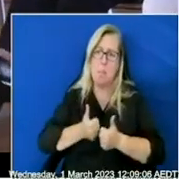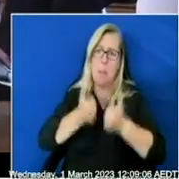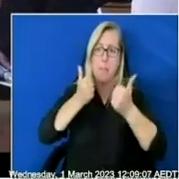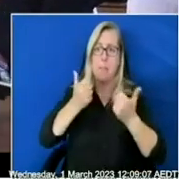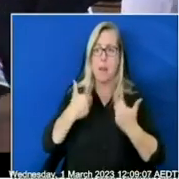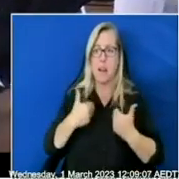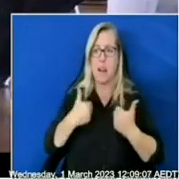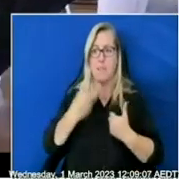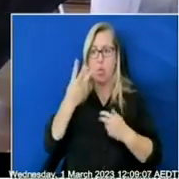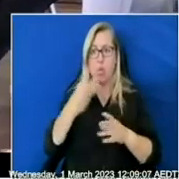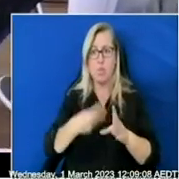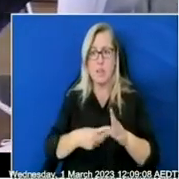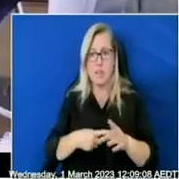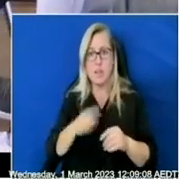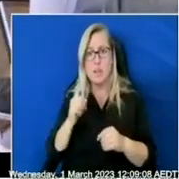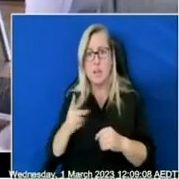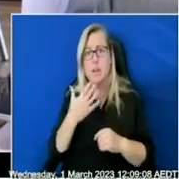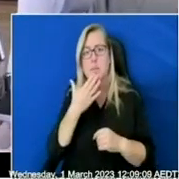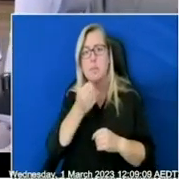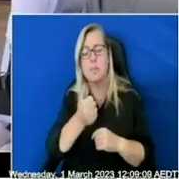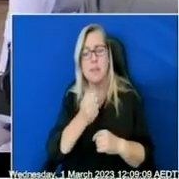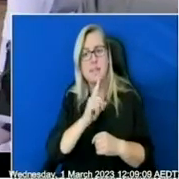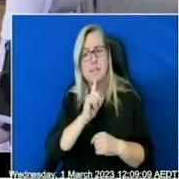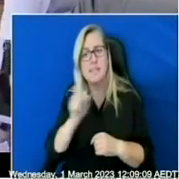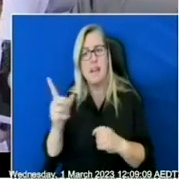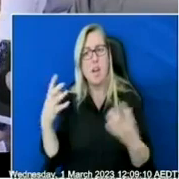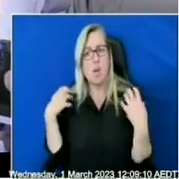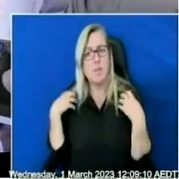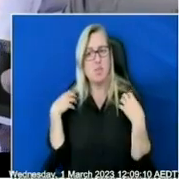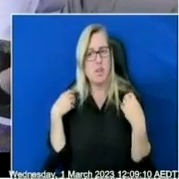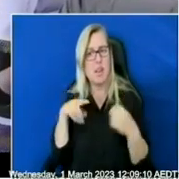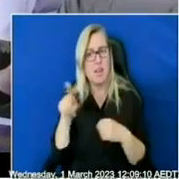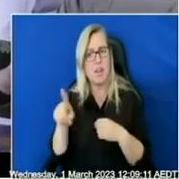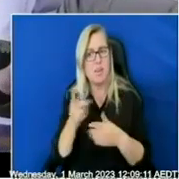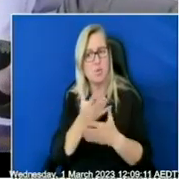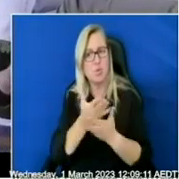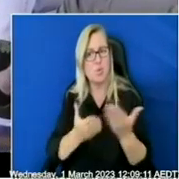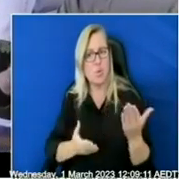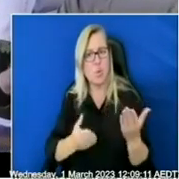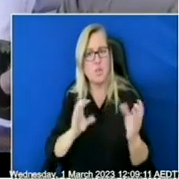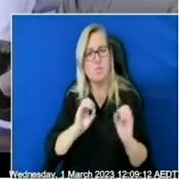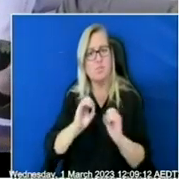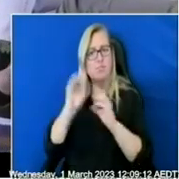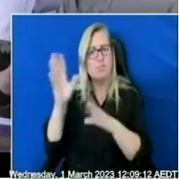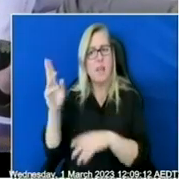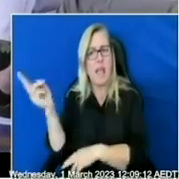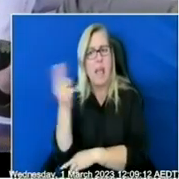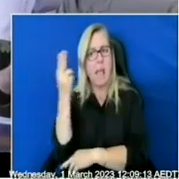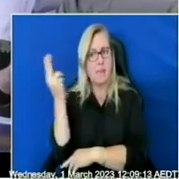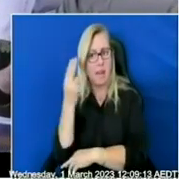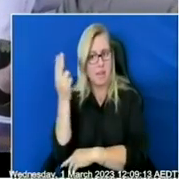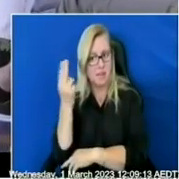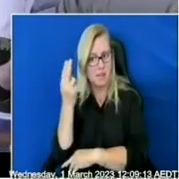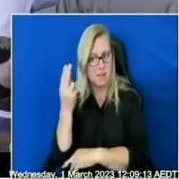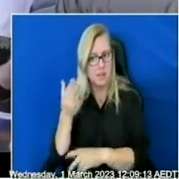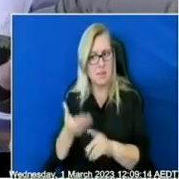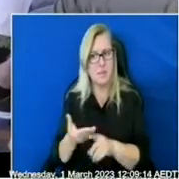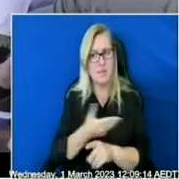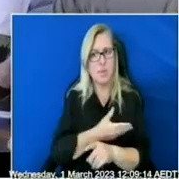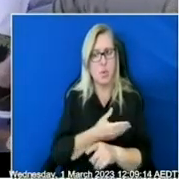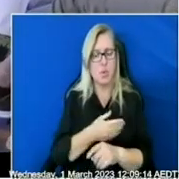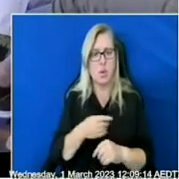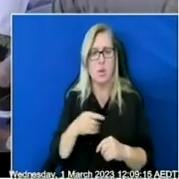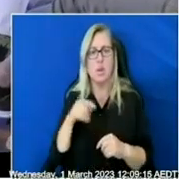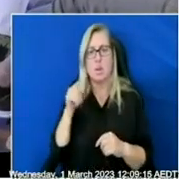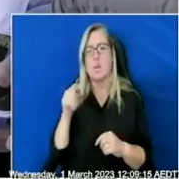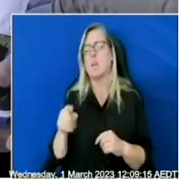story about... how she was when she went into the ambulance compared to how she was got back. And then when we did lose it, the week we did lose it,